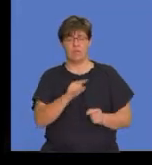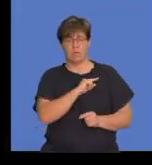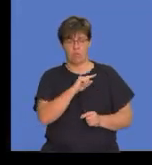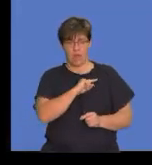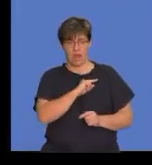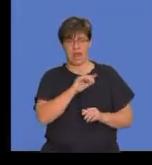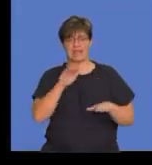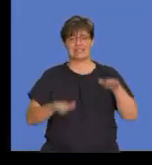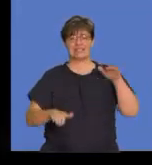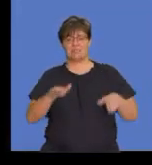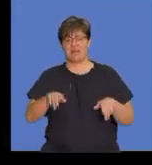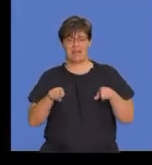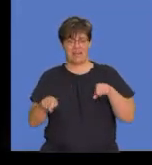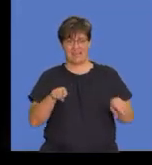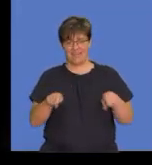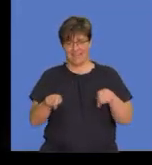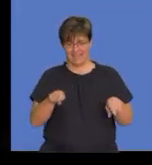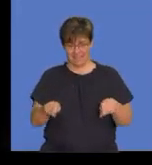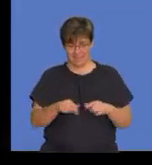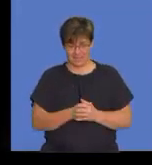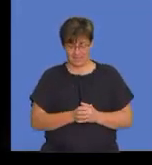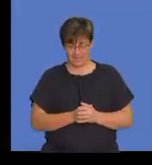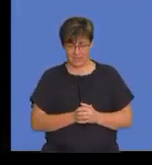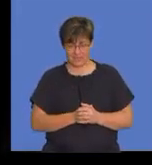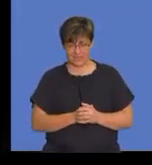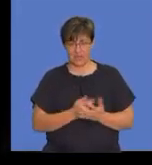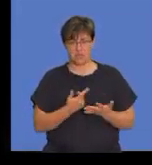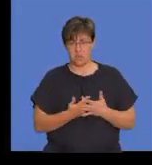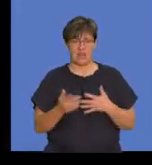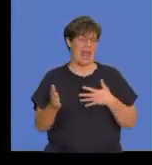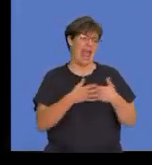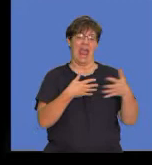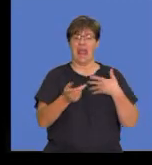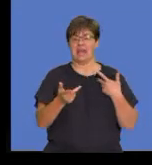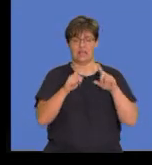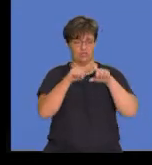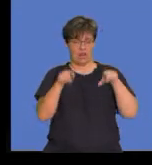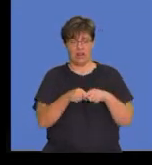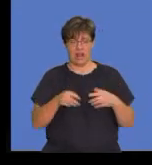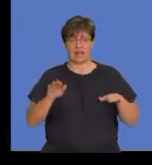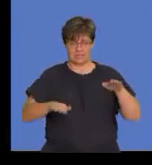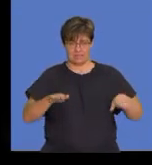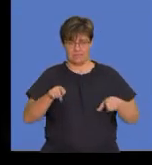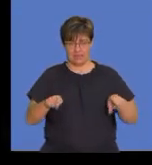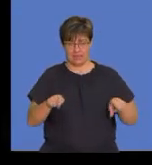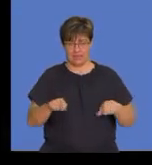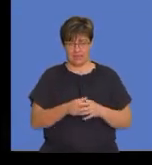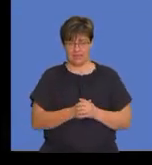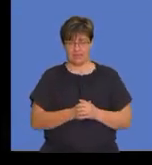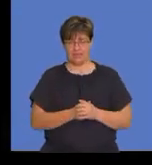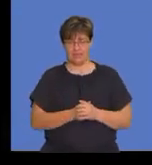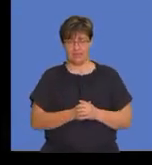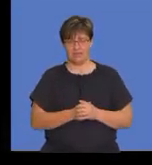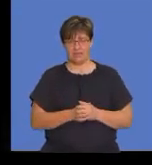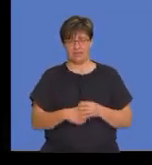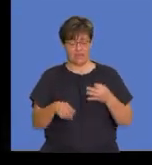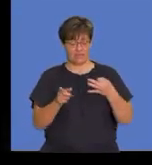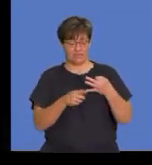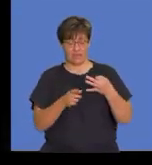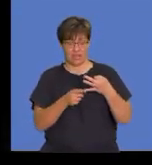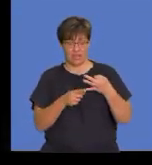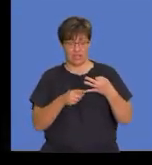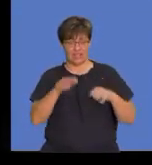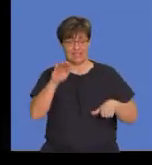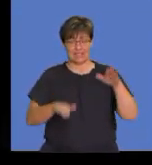Because these are similar triangles and not just any triangles. Now, the third